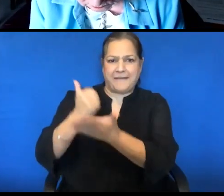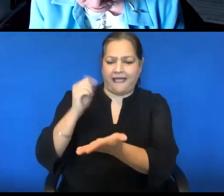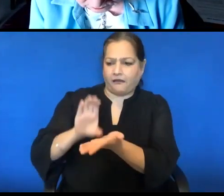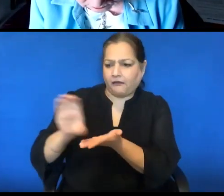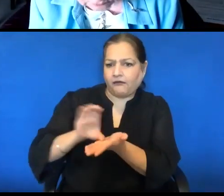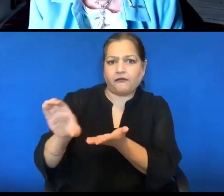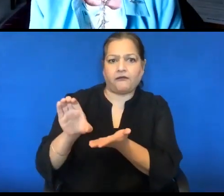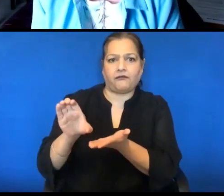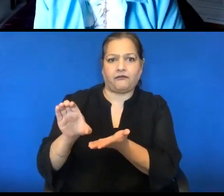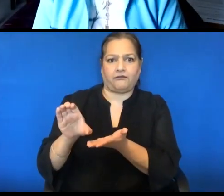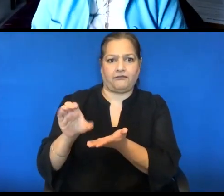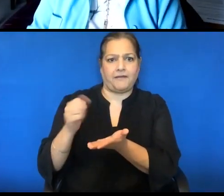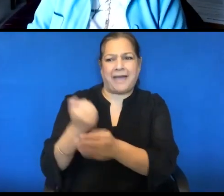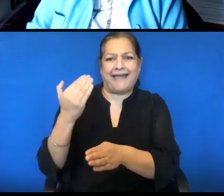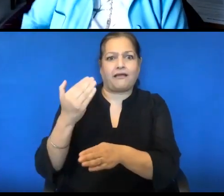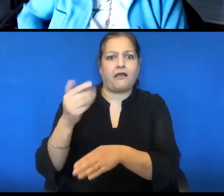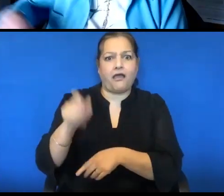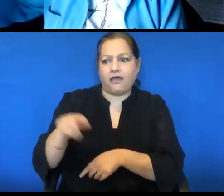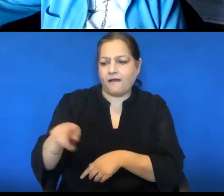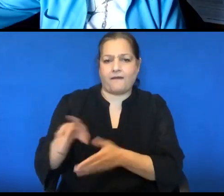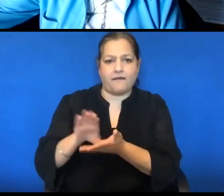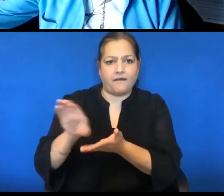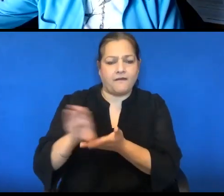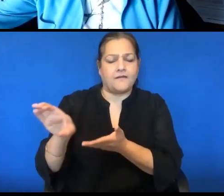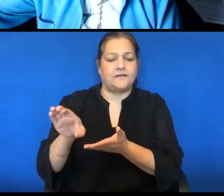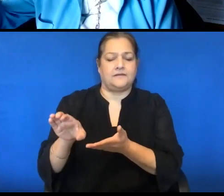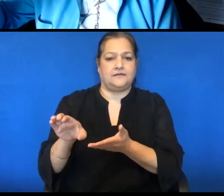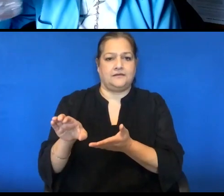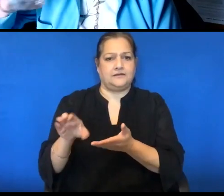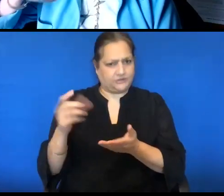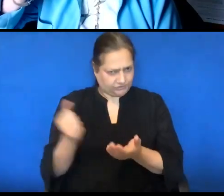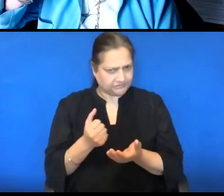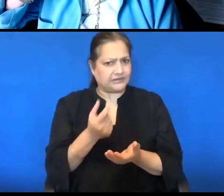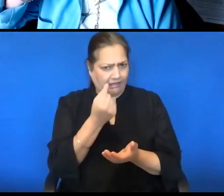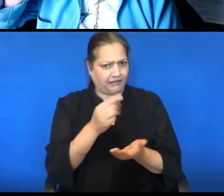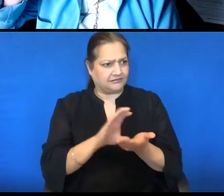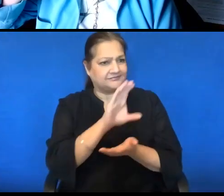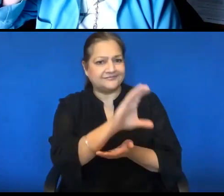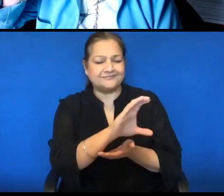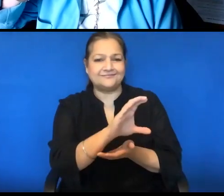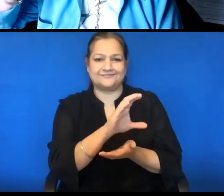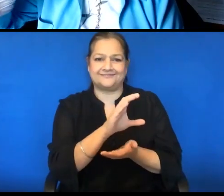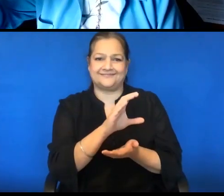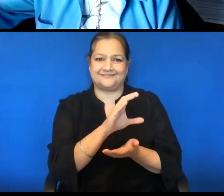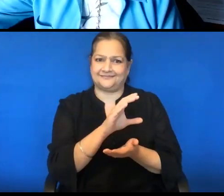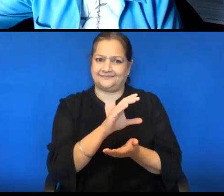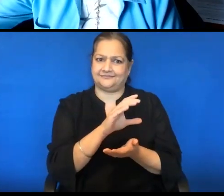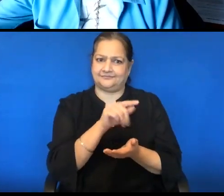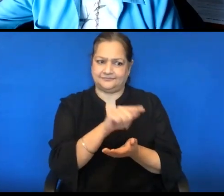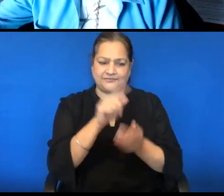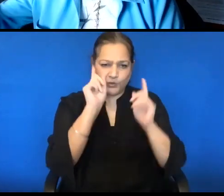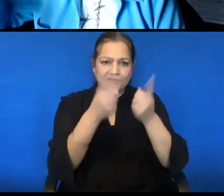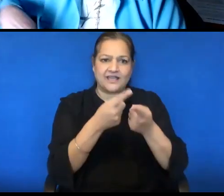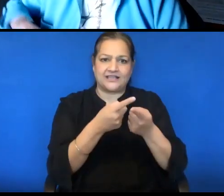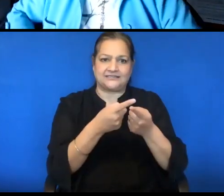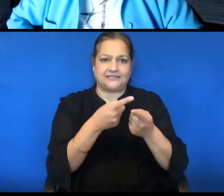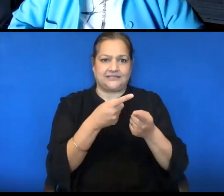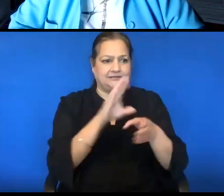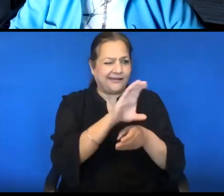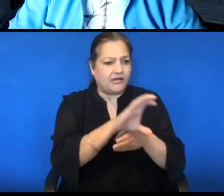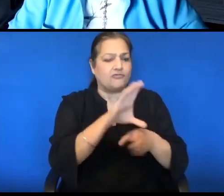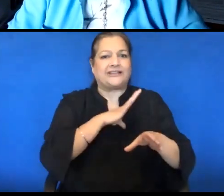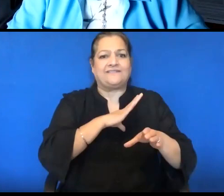and bankers, you can certainly bail out students, universities, the investment for our future. And I come on this as an economist.